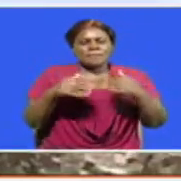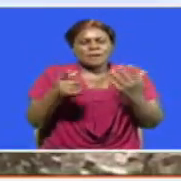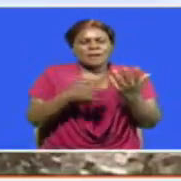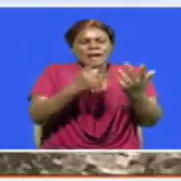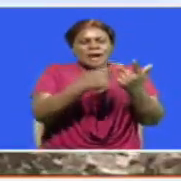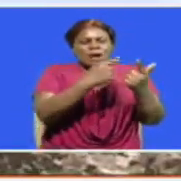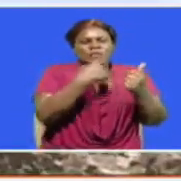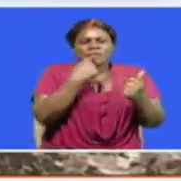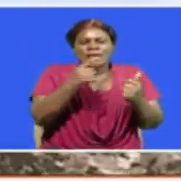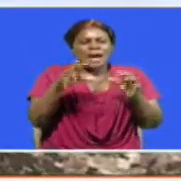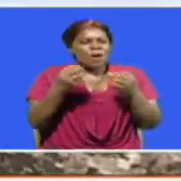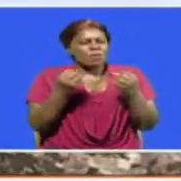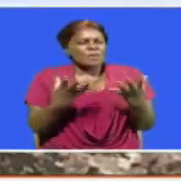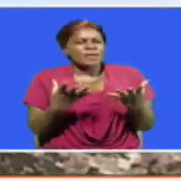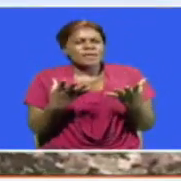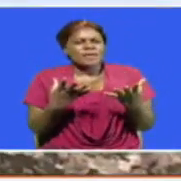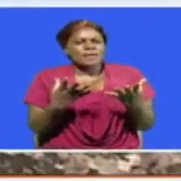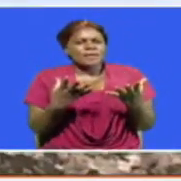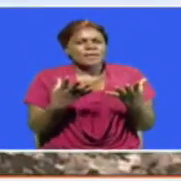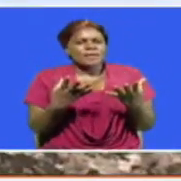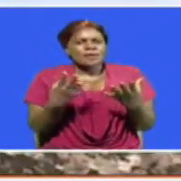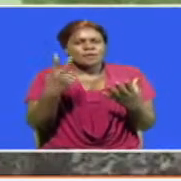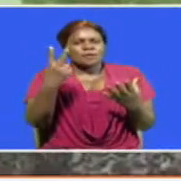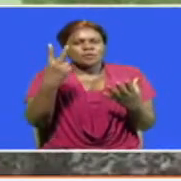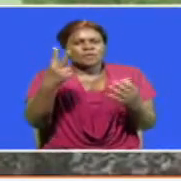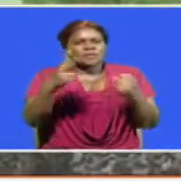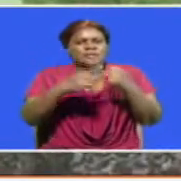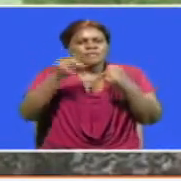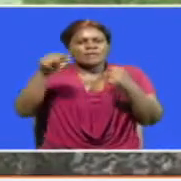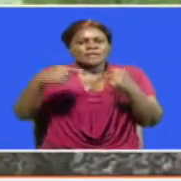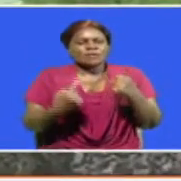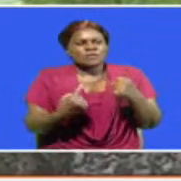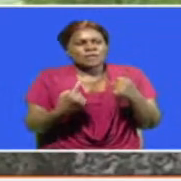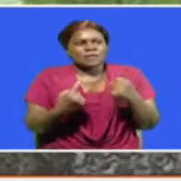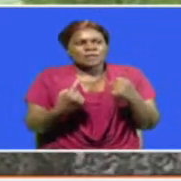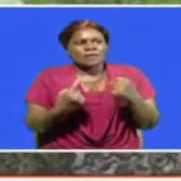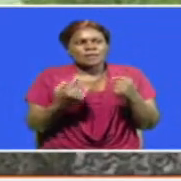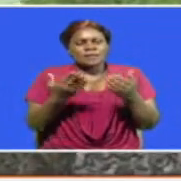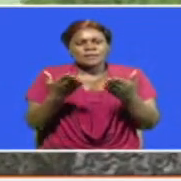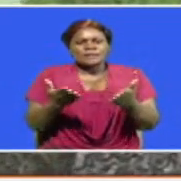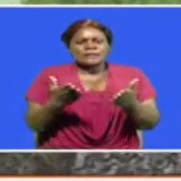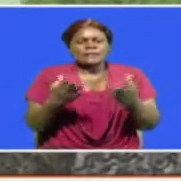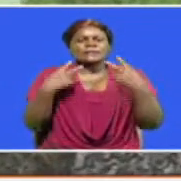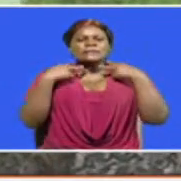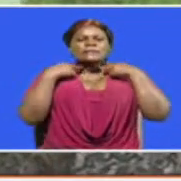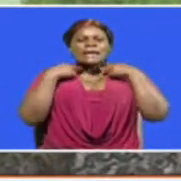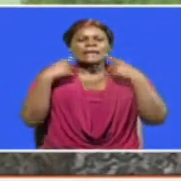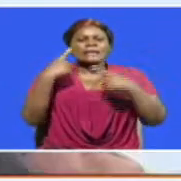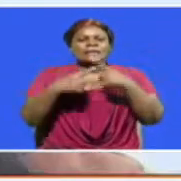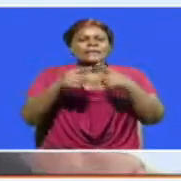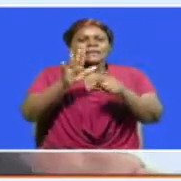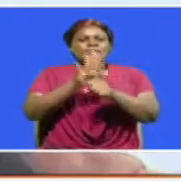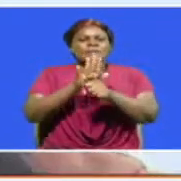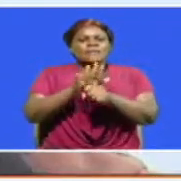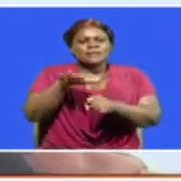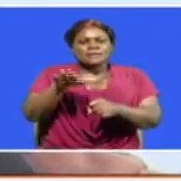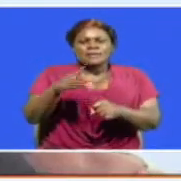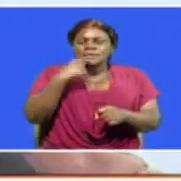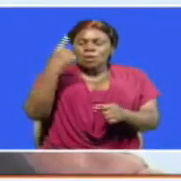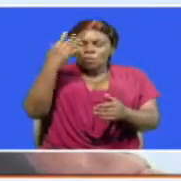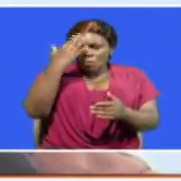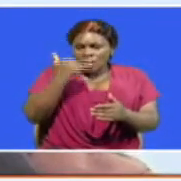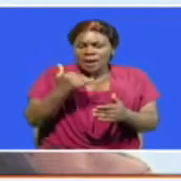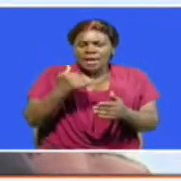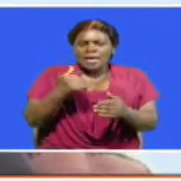census places the Mount Elgon Ogiek at a paltry 7,000, a number that has been stagnant over years, and they attribute this